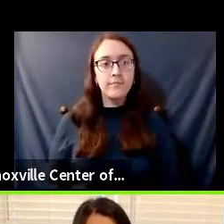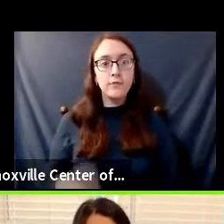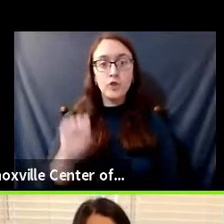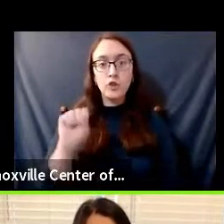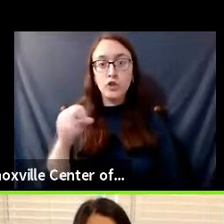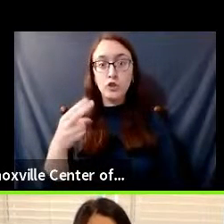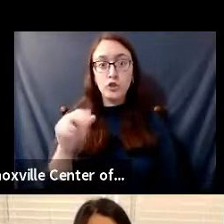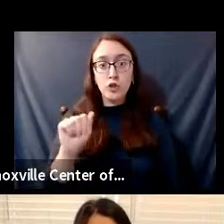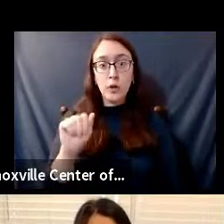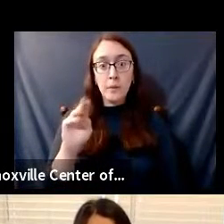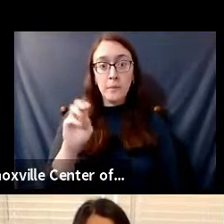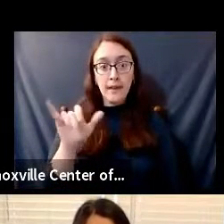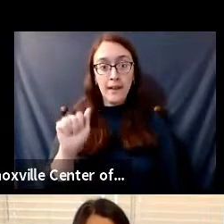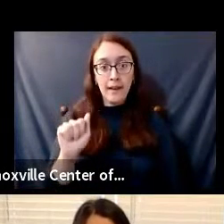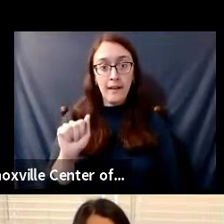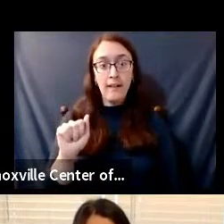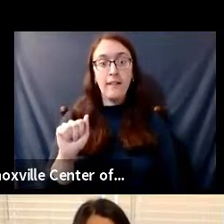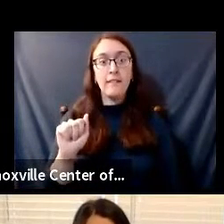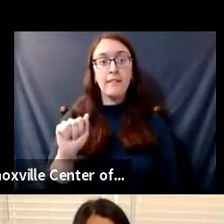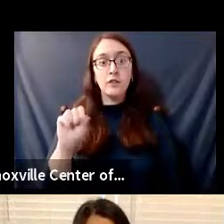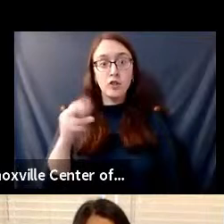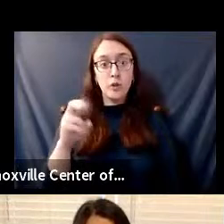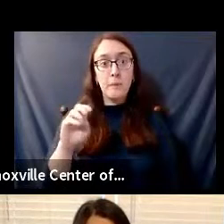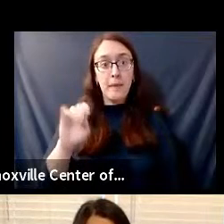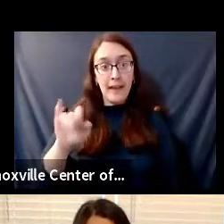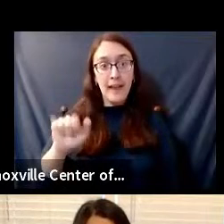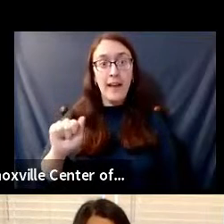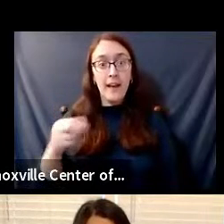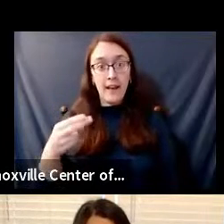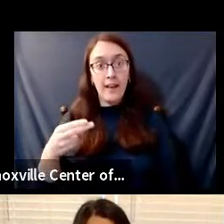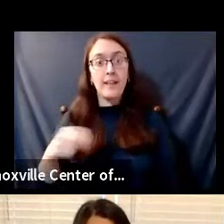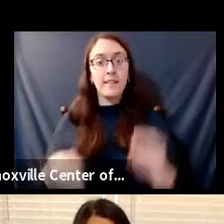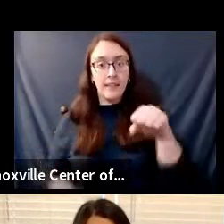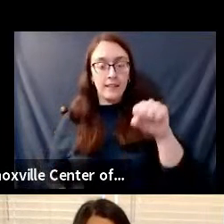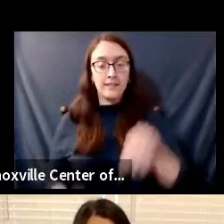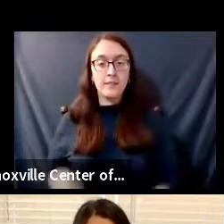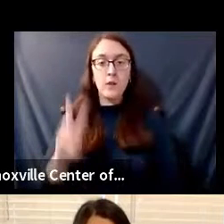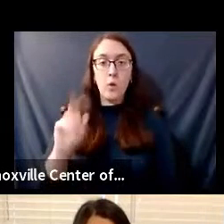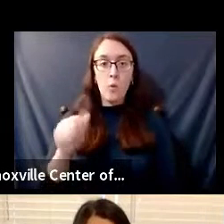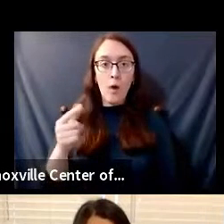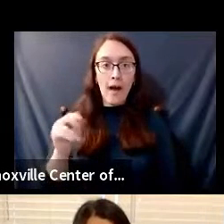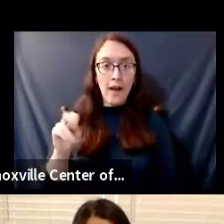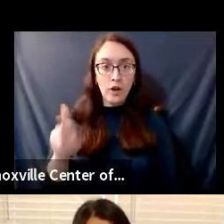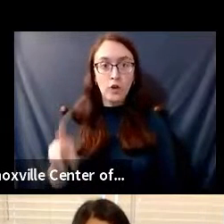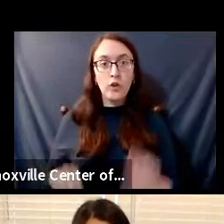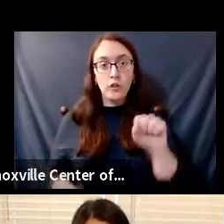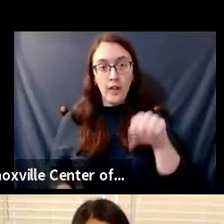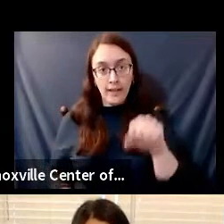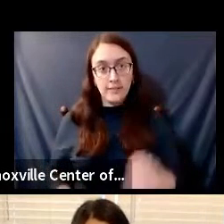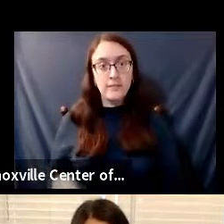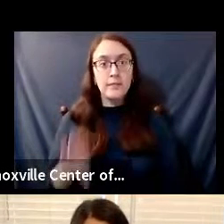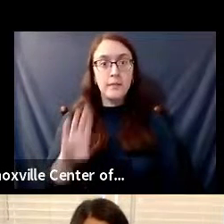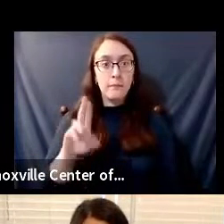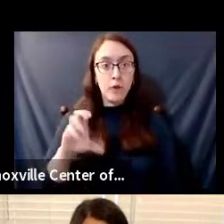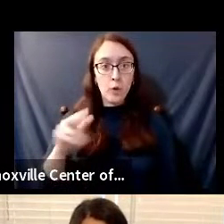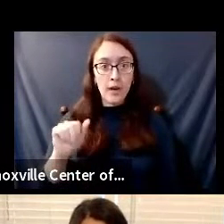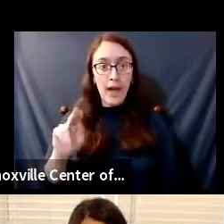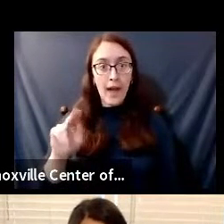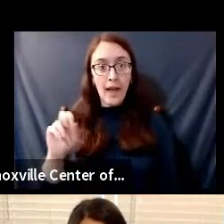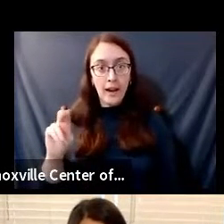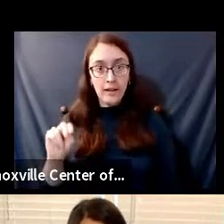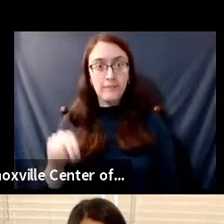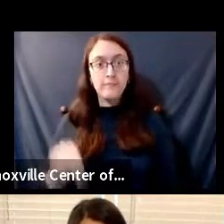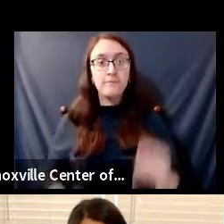Shamia, Yes. Ms. Wagner, Yes. Dr. Buchanan.